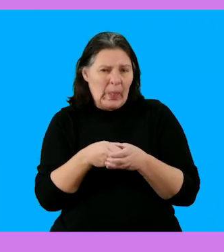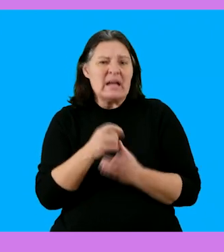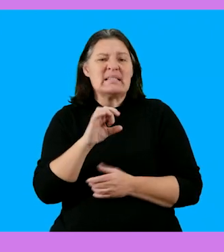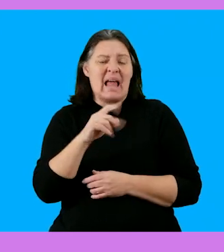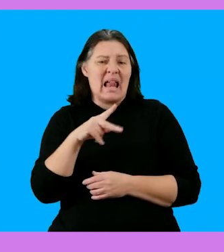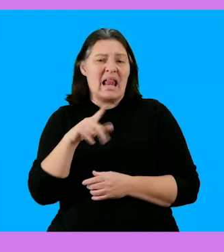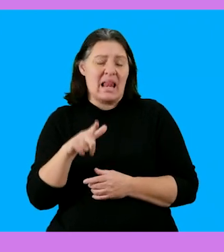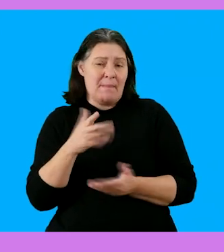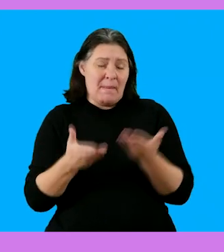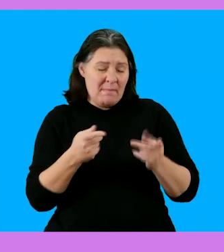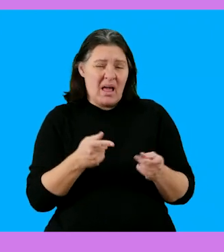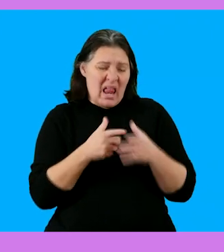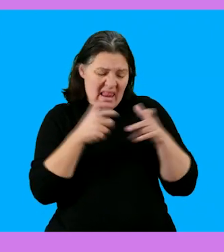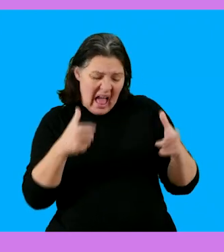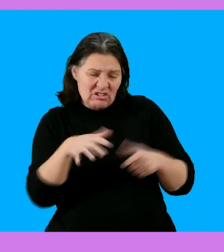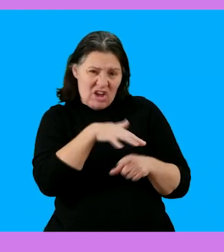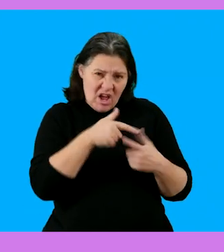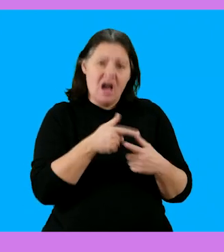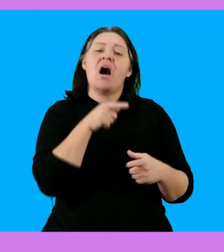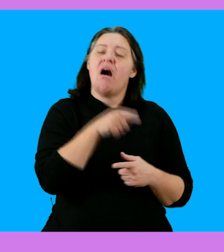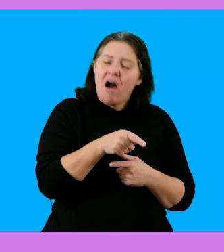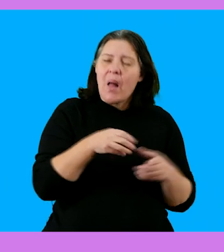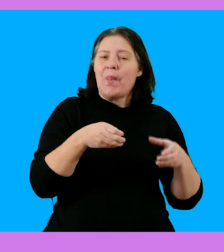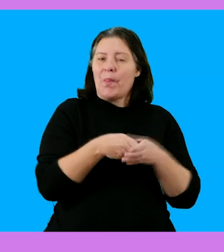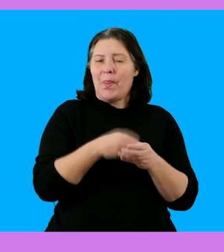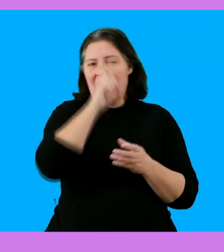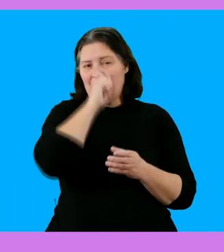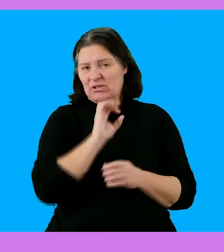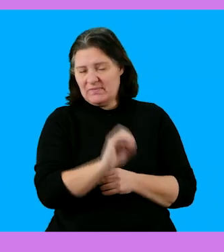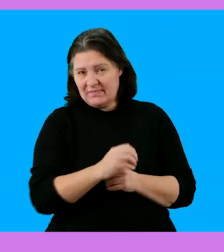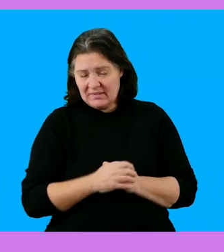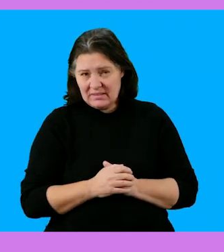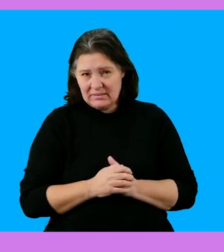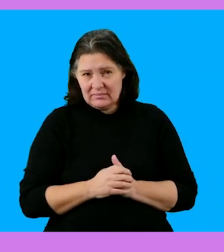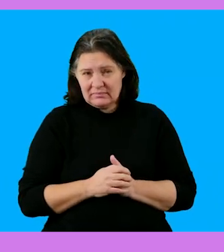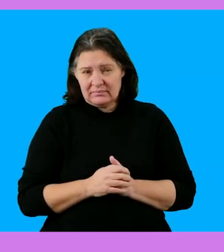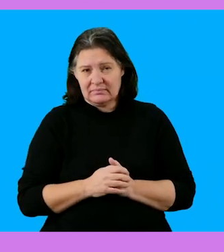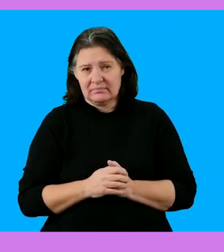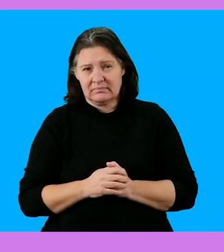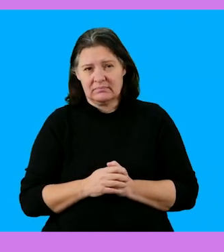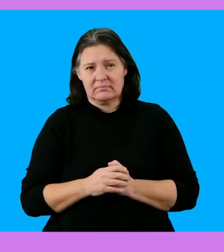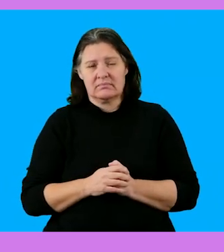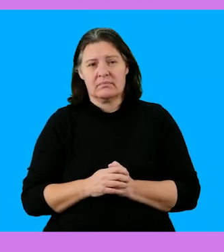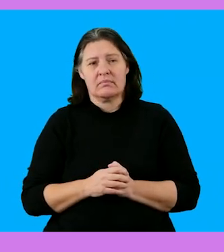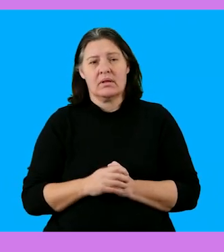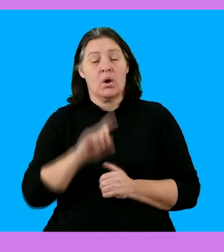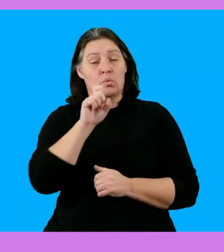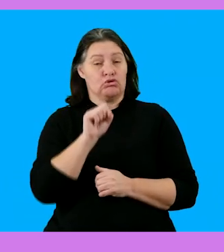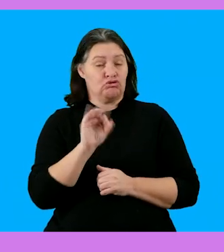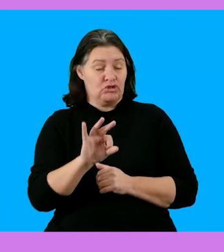right? A small scale map shows large areas in a relatively small image. Then our next